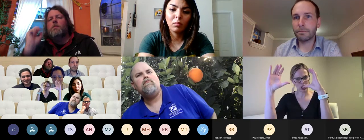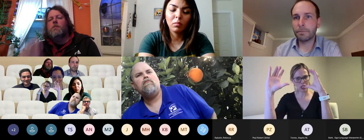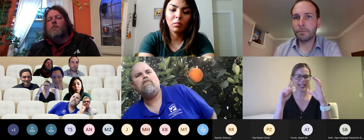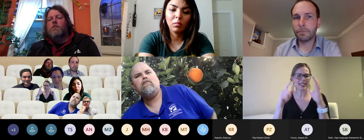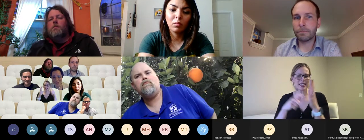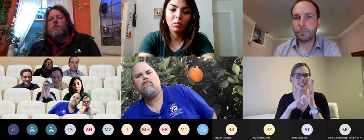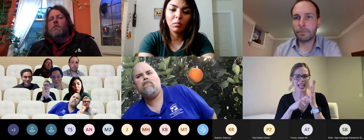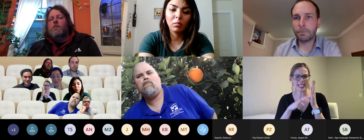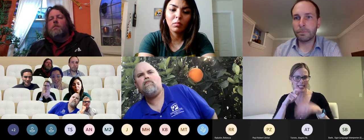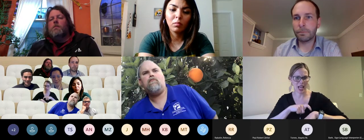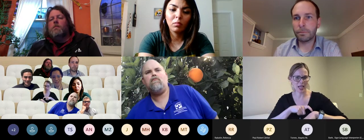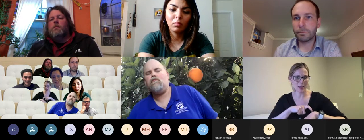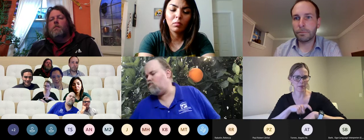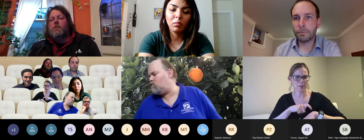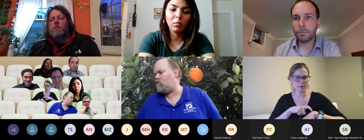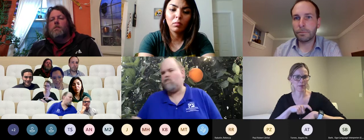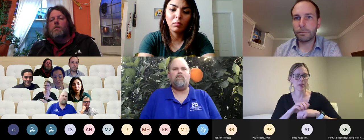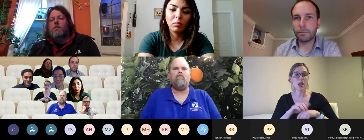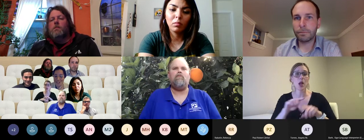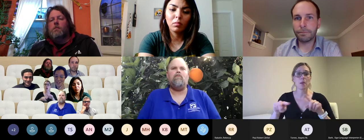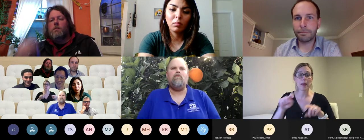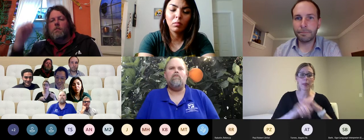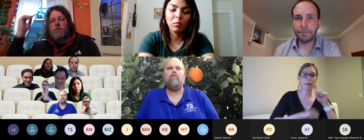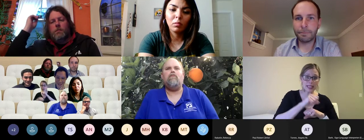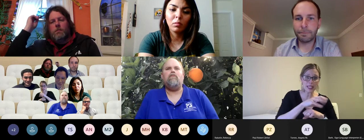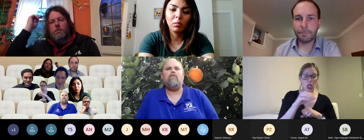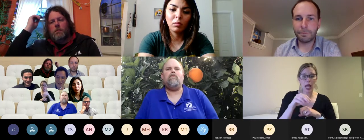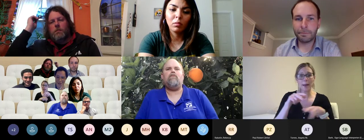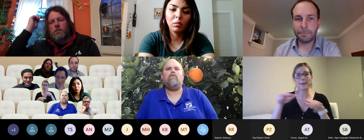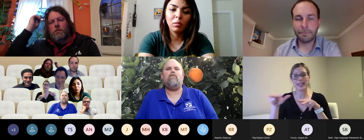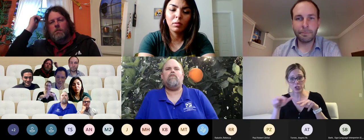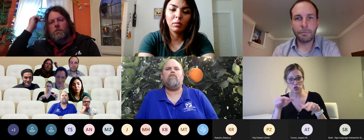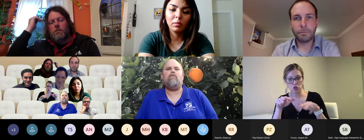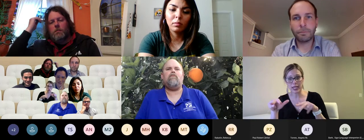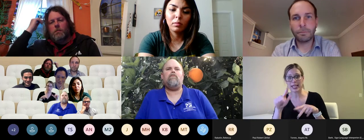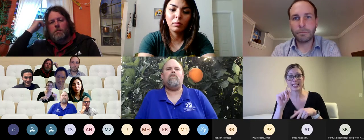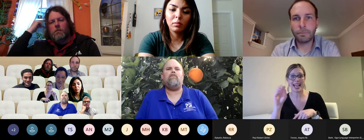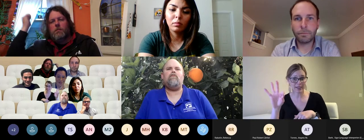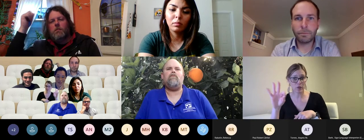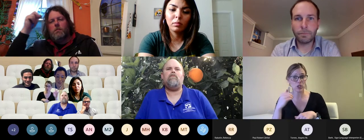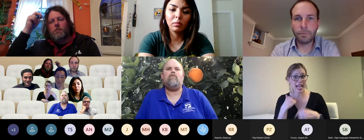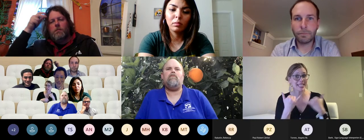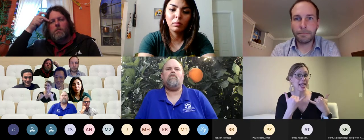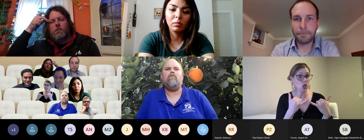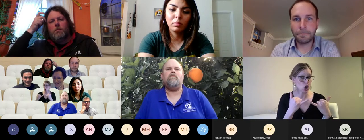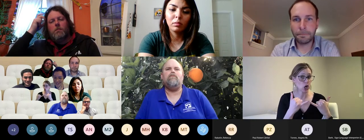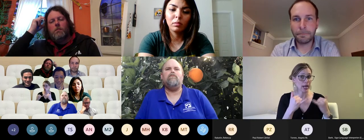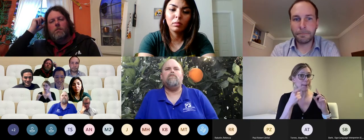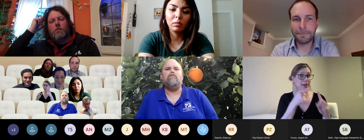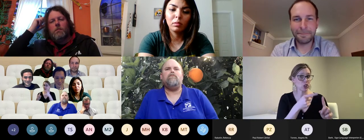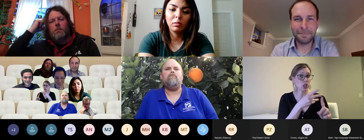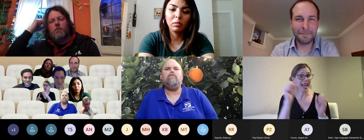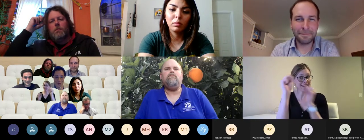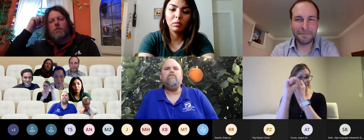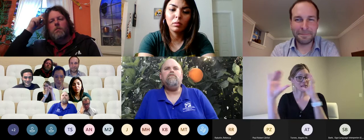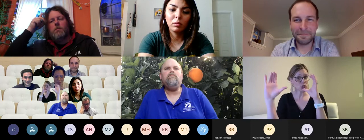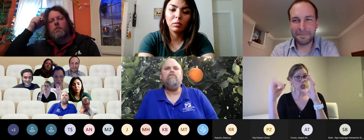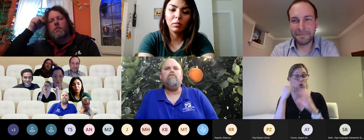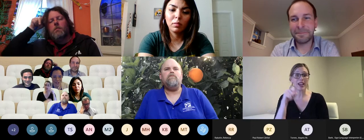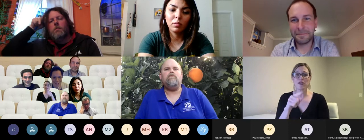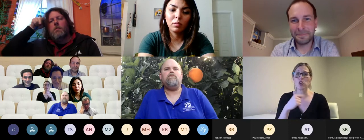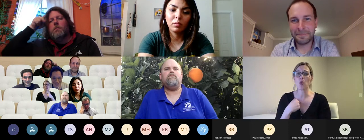good thing is that the Bicycle and Pedestrian Task Force does have a current mission and vision. So if anyone's desperate